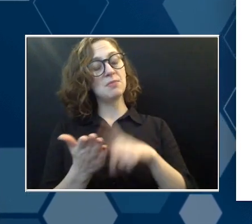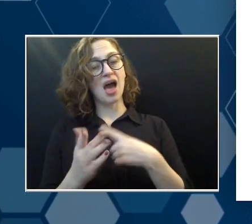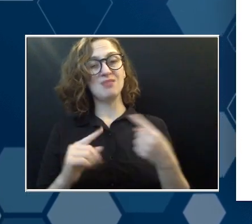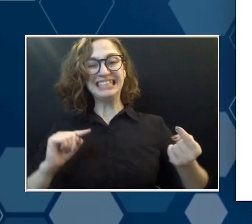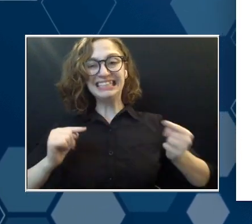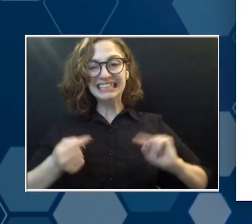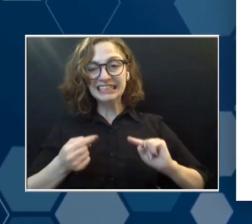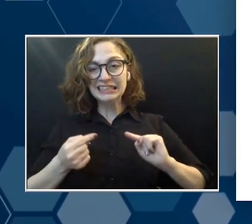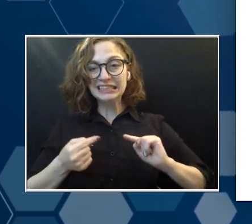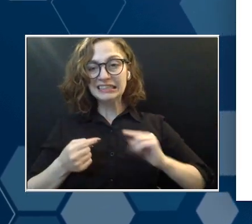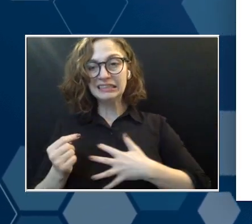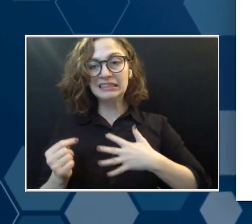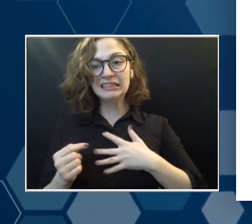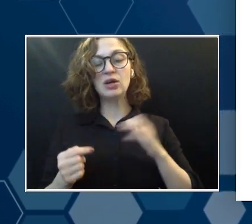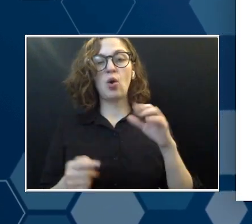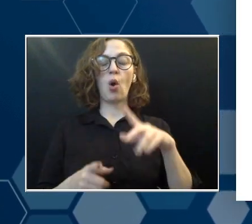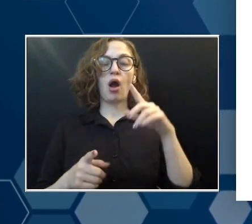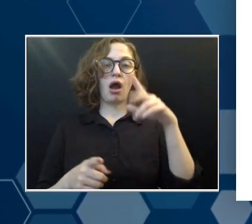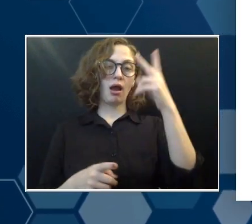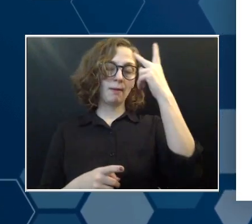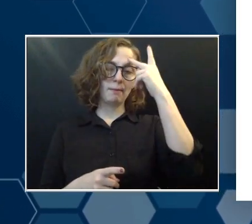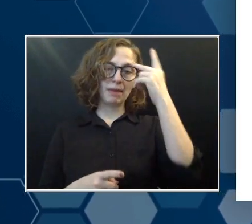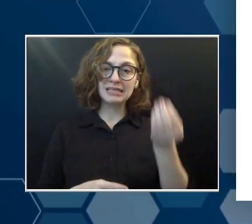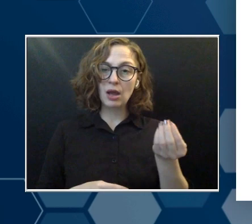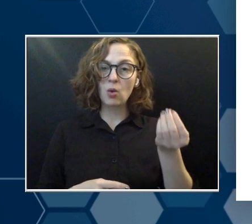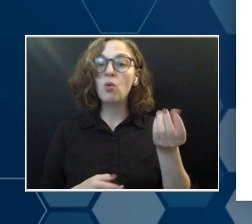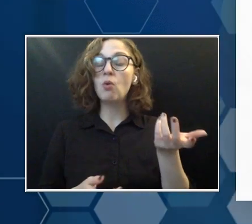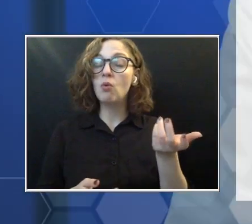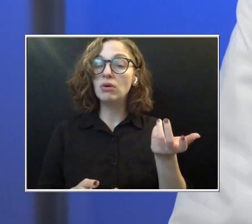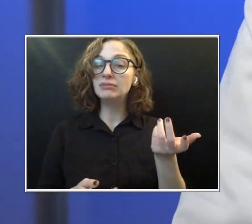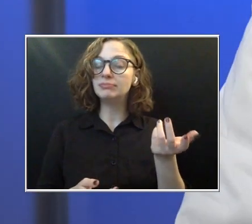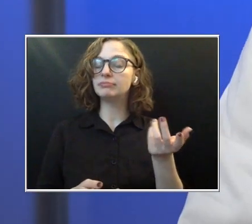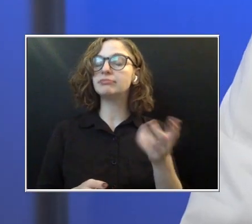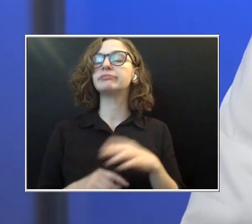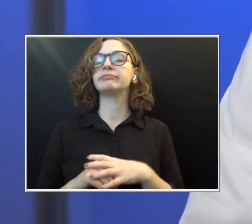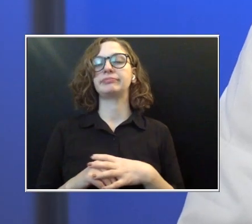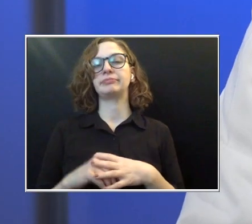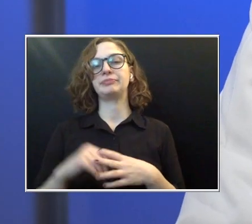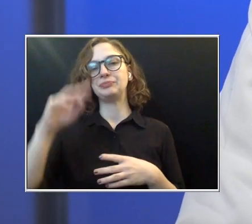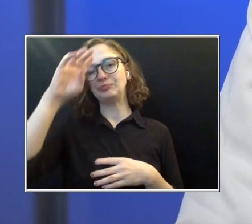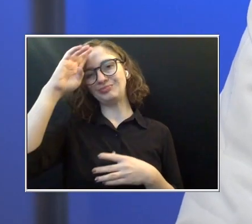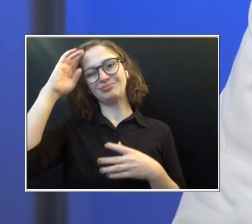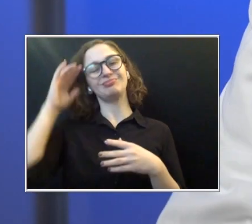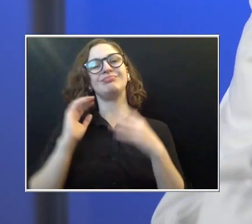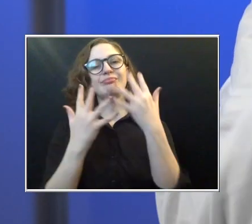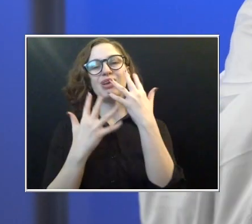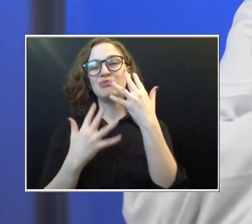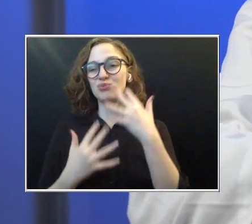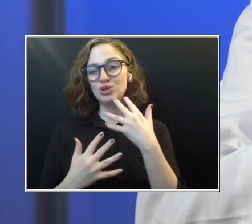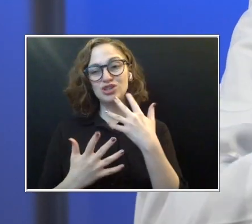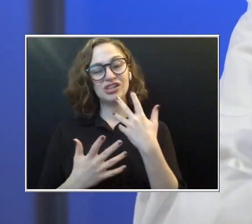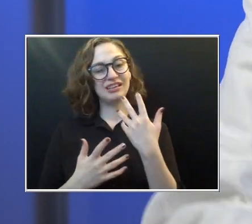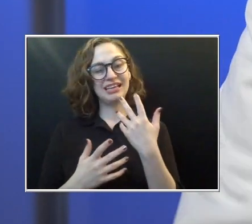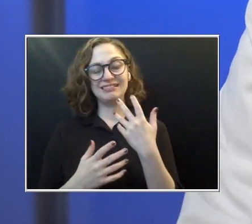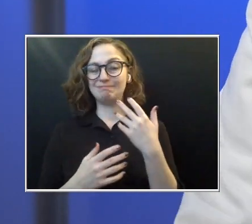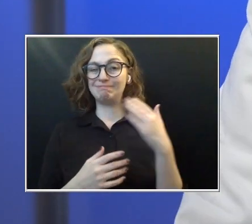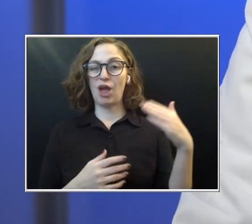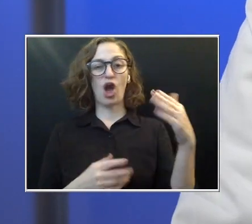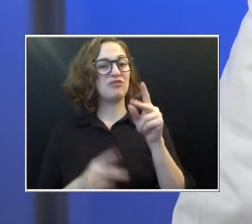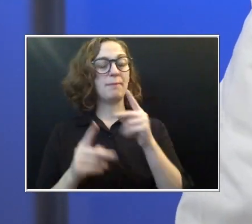second. And it's unfortunately not recognized very, very frequently, because it's way down on